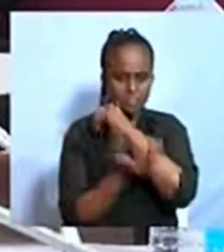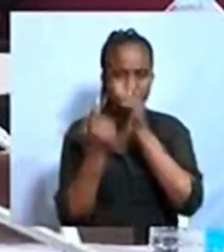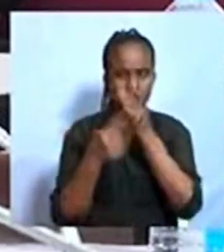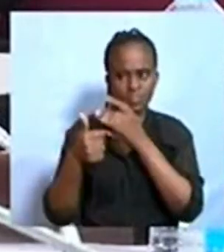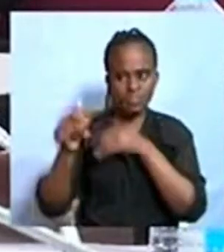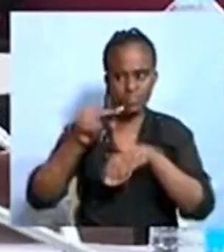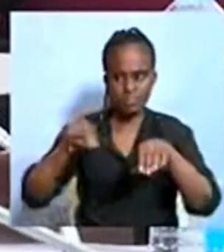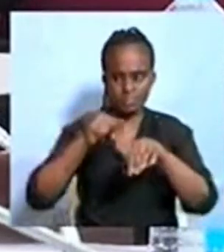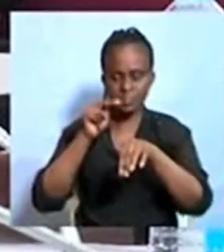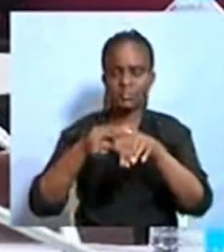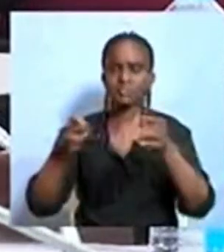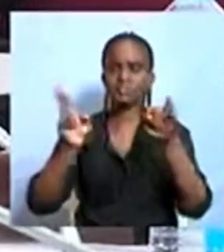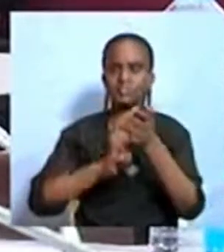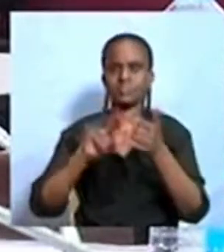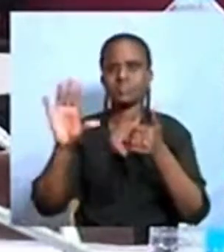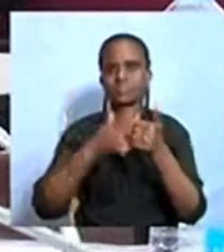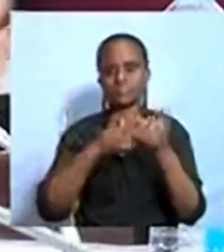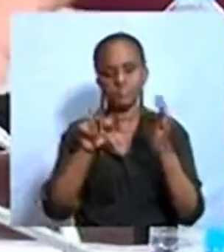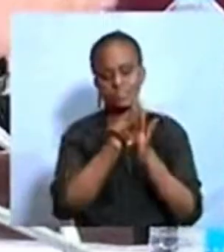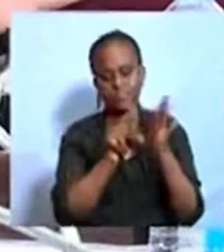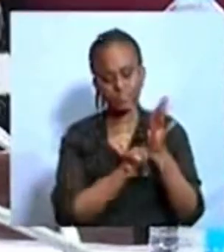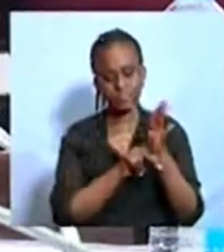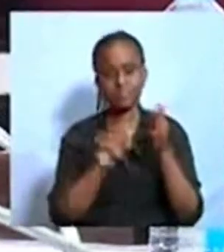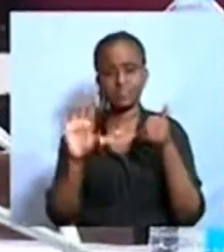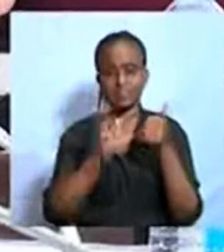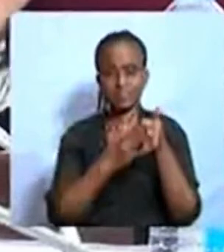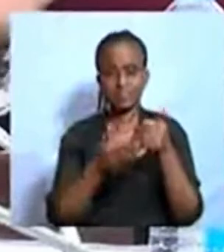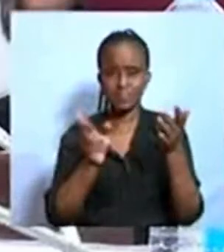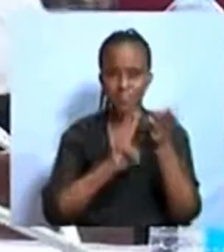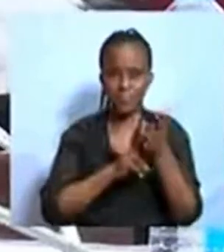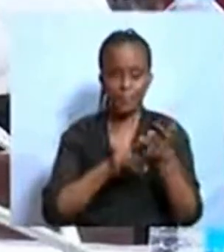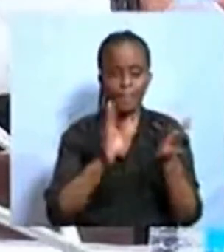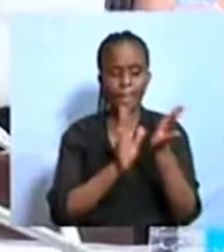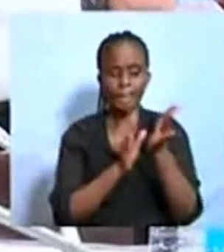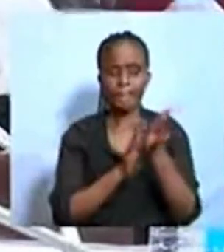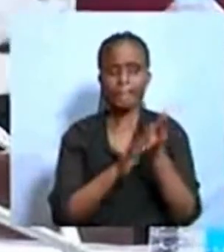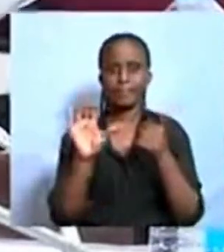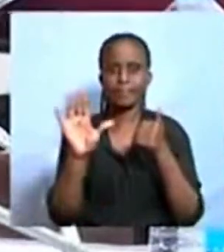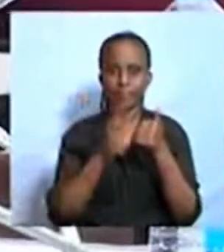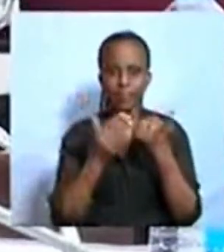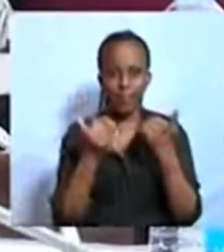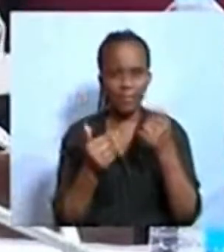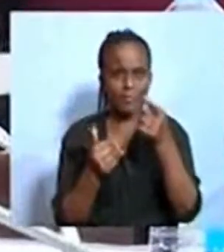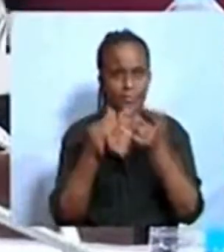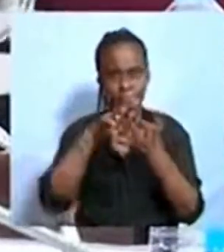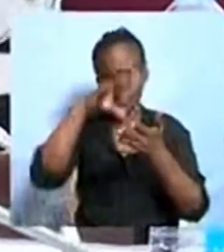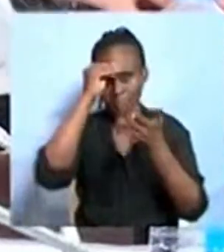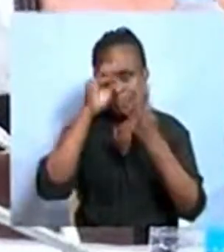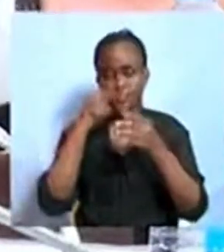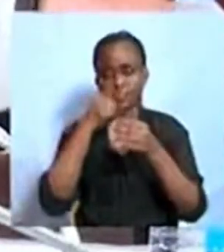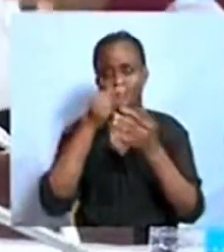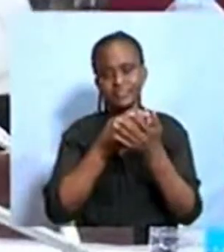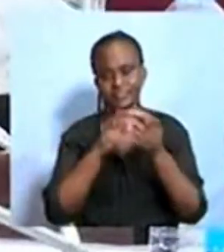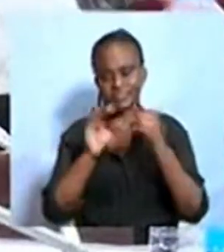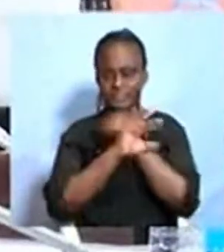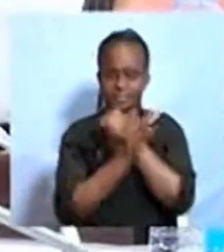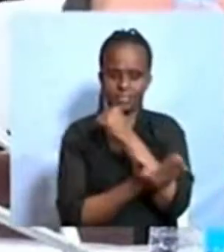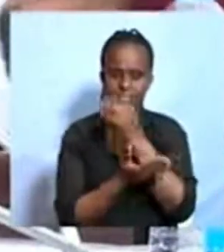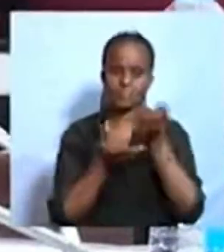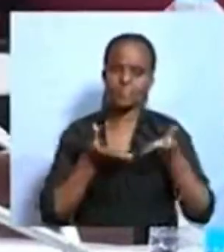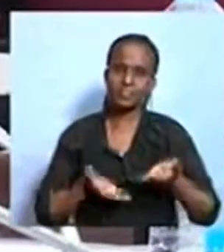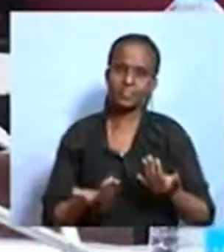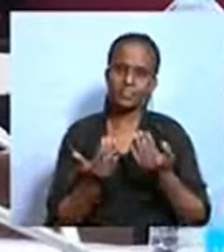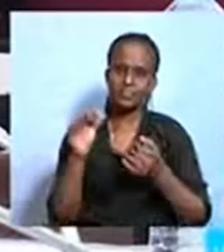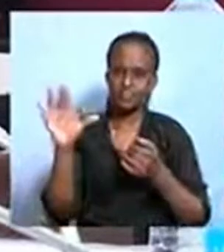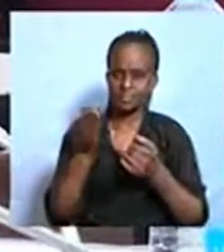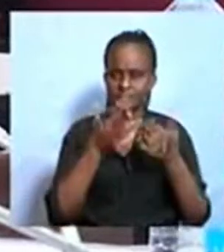national re-entry policy. The policy was coined to be able to bring back learners that would have fallen pregnant, have delivered, to come